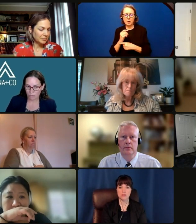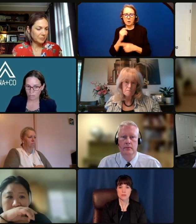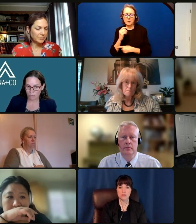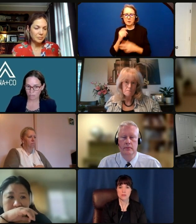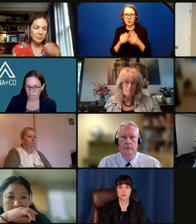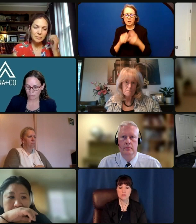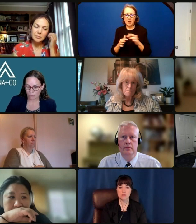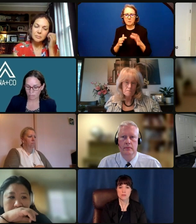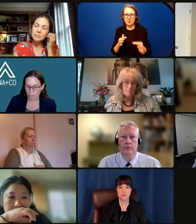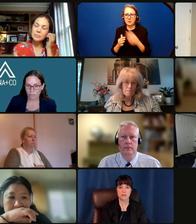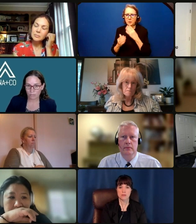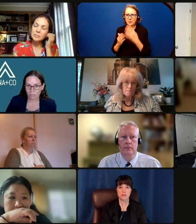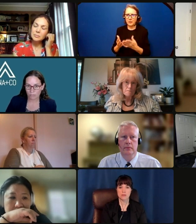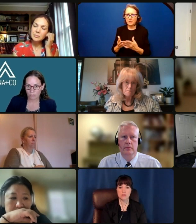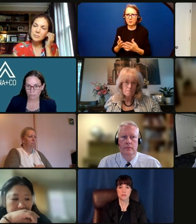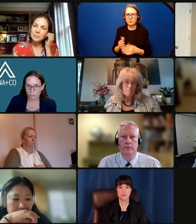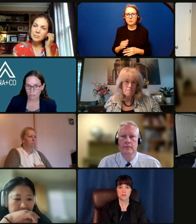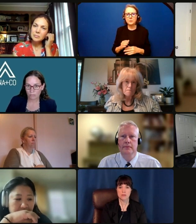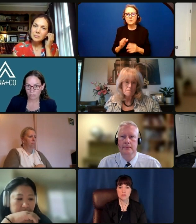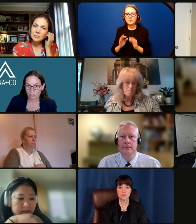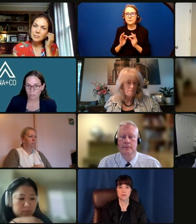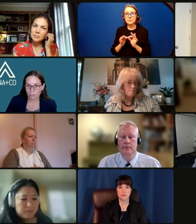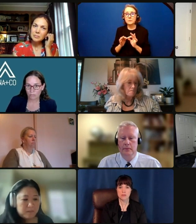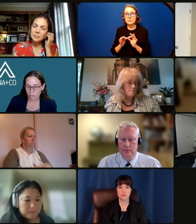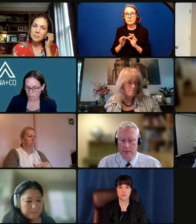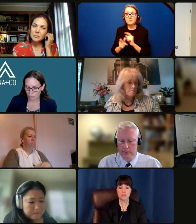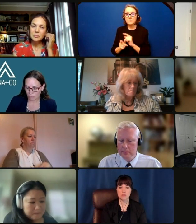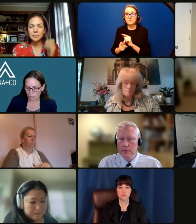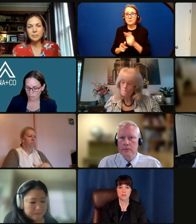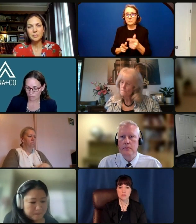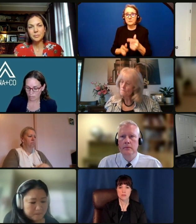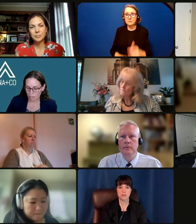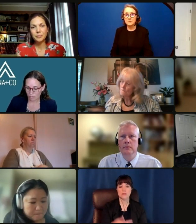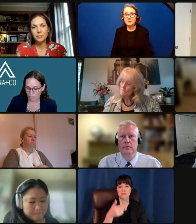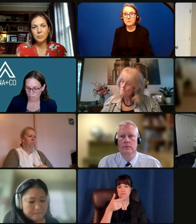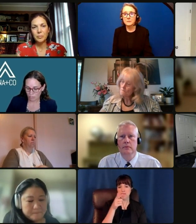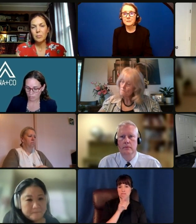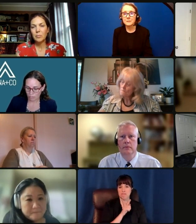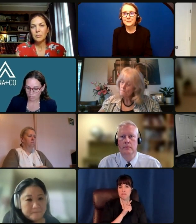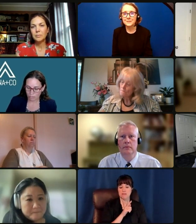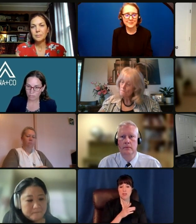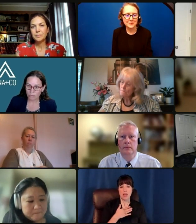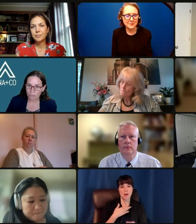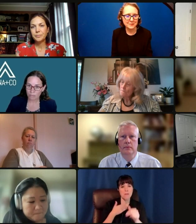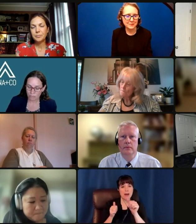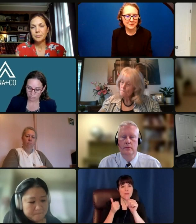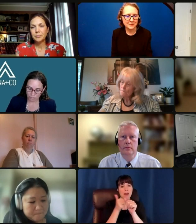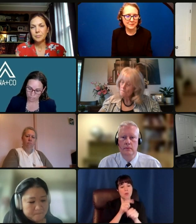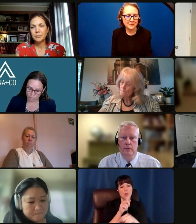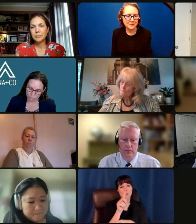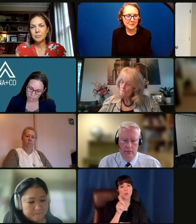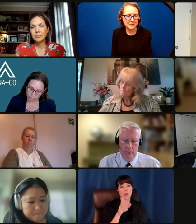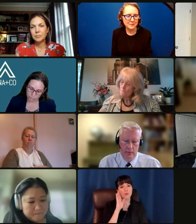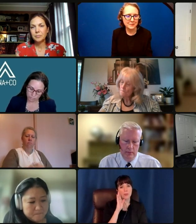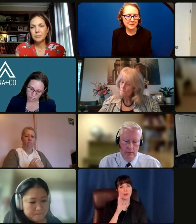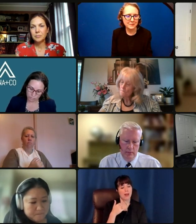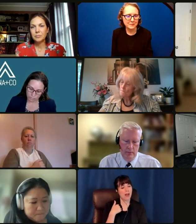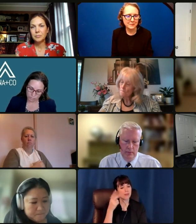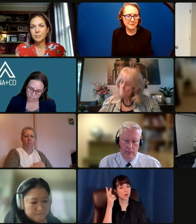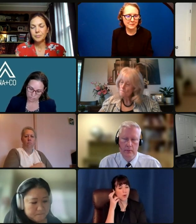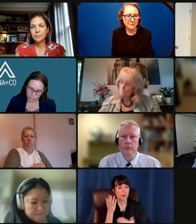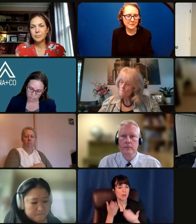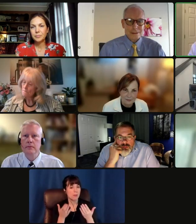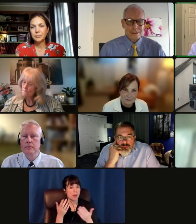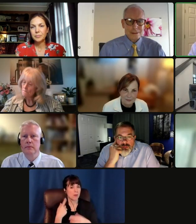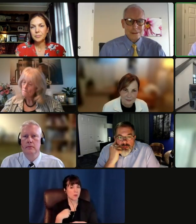that. And I guess my follow-up question would be, you know, I've heard that we didn't maybe go